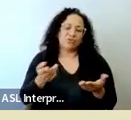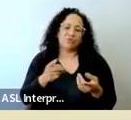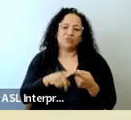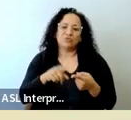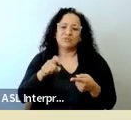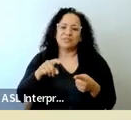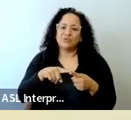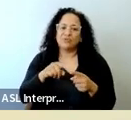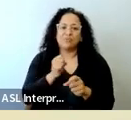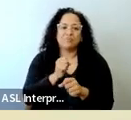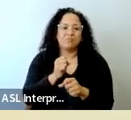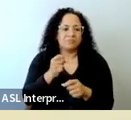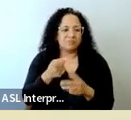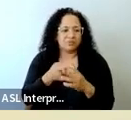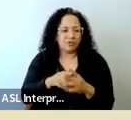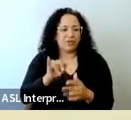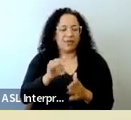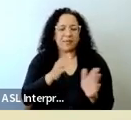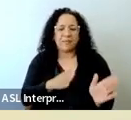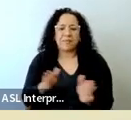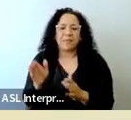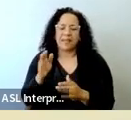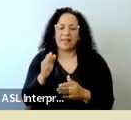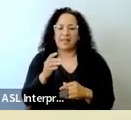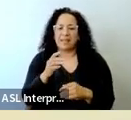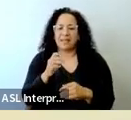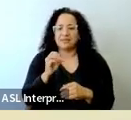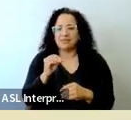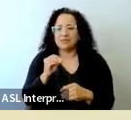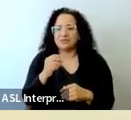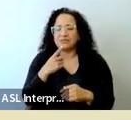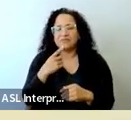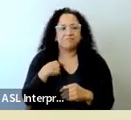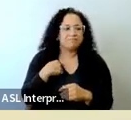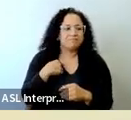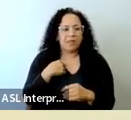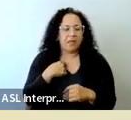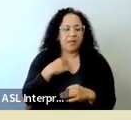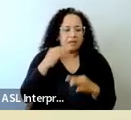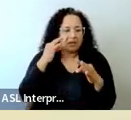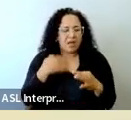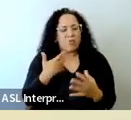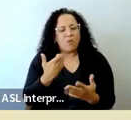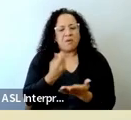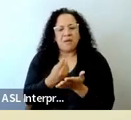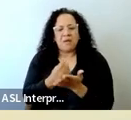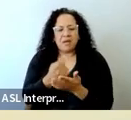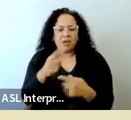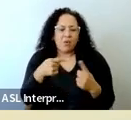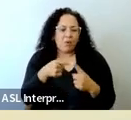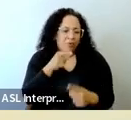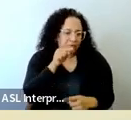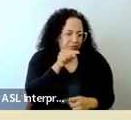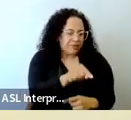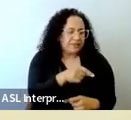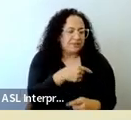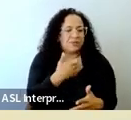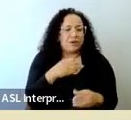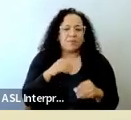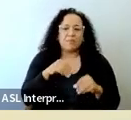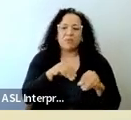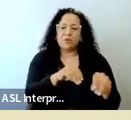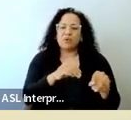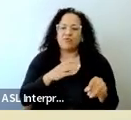means having that decision-making authority to say, you know, I'm going to direct these funds this way. I'm going to